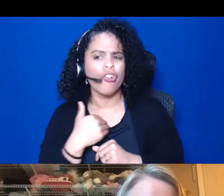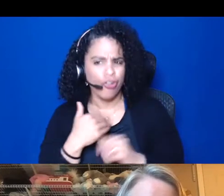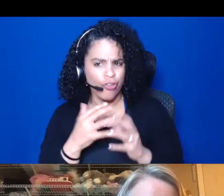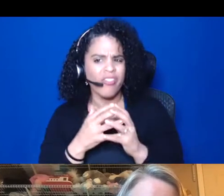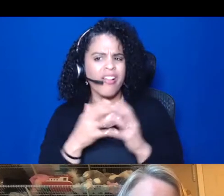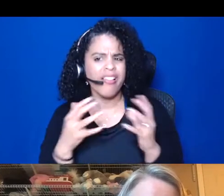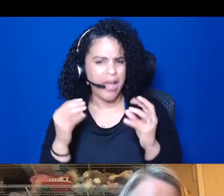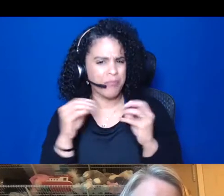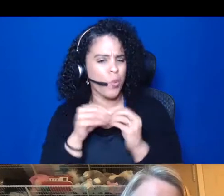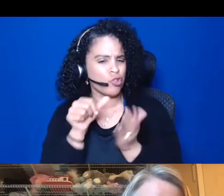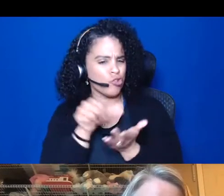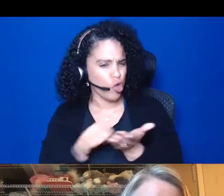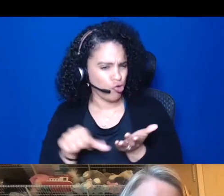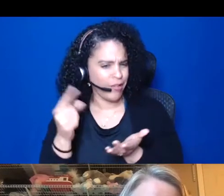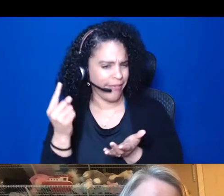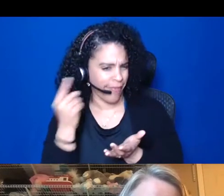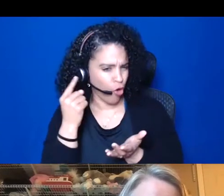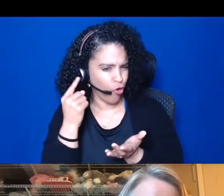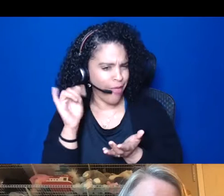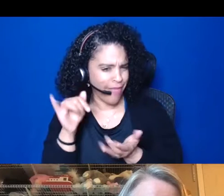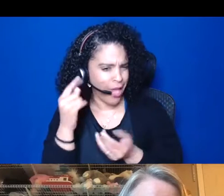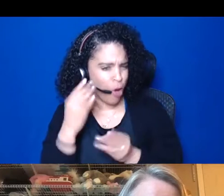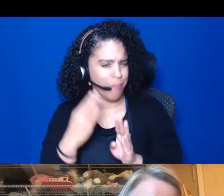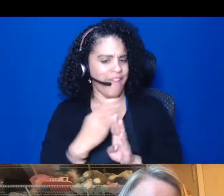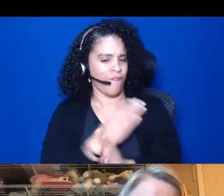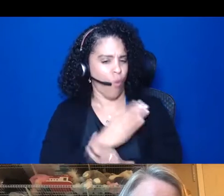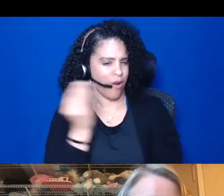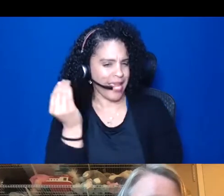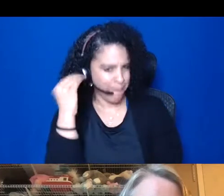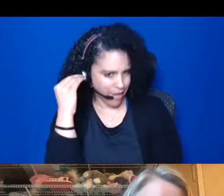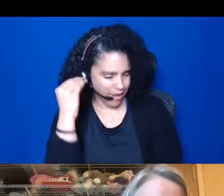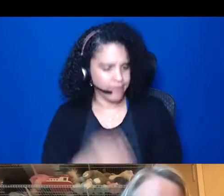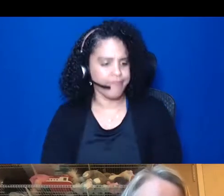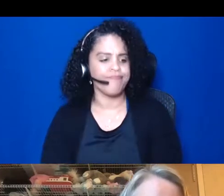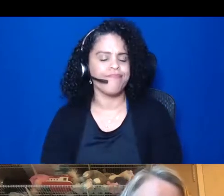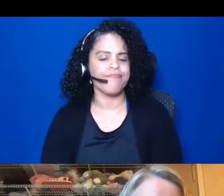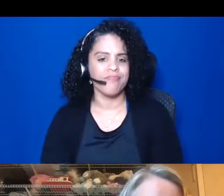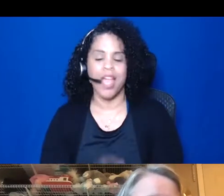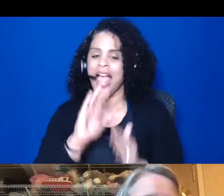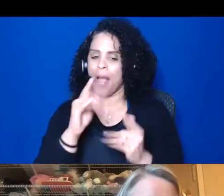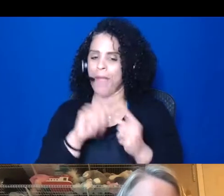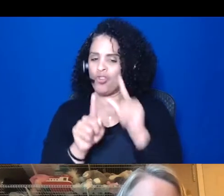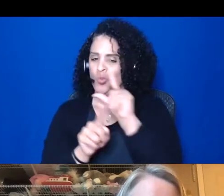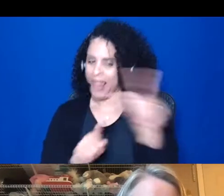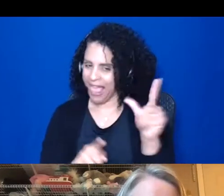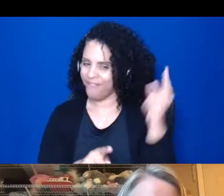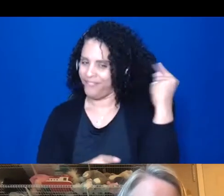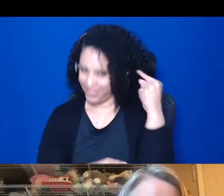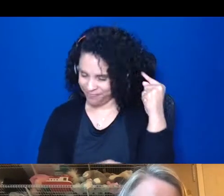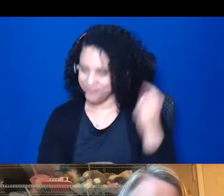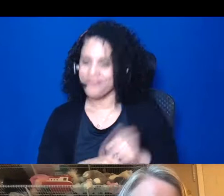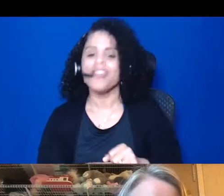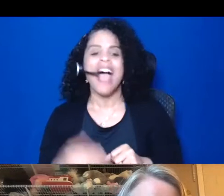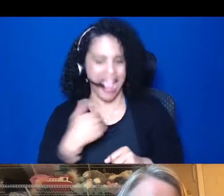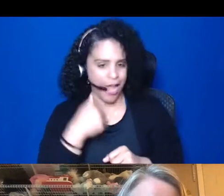more surgery on that ear before getting implanted than I've had on my left. I've also had